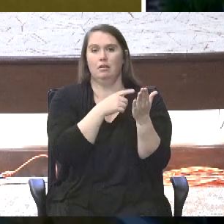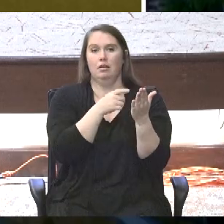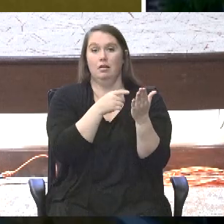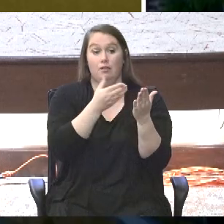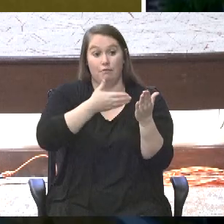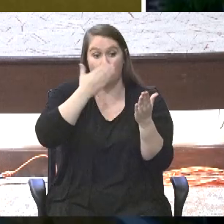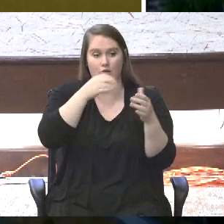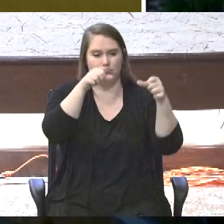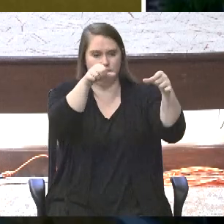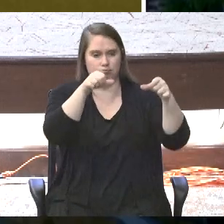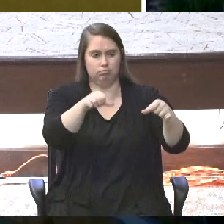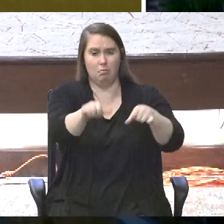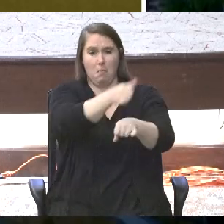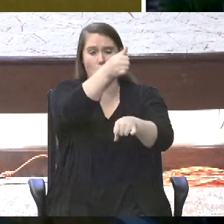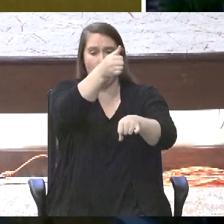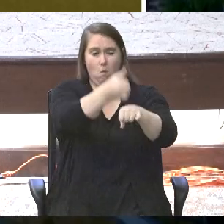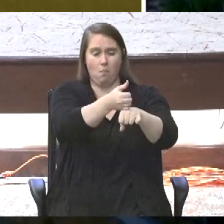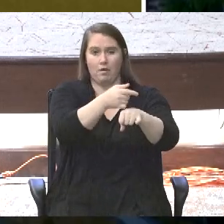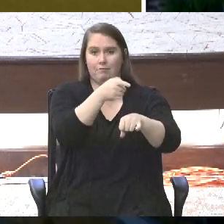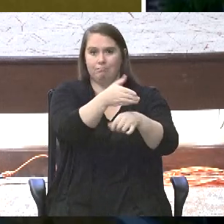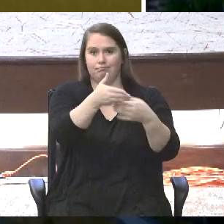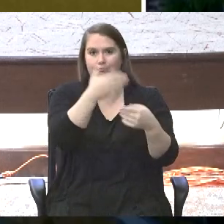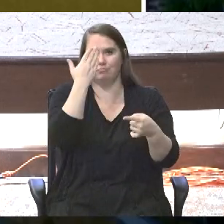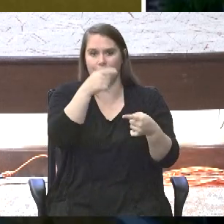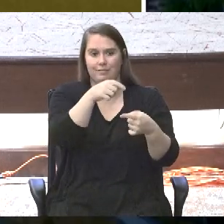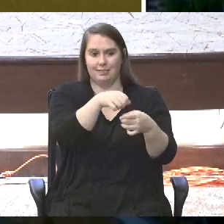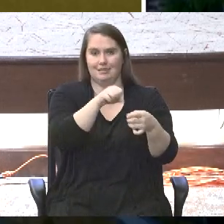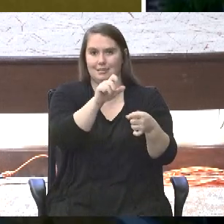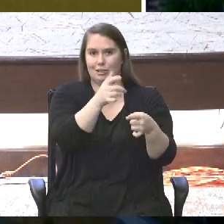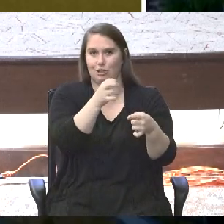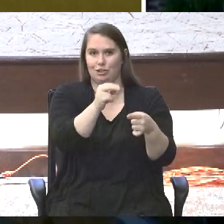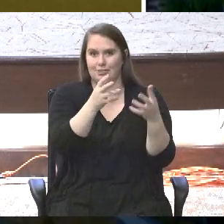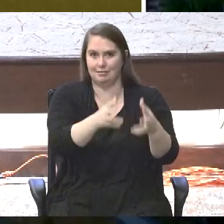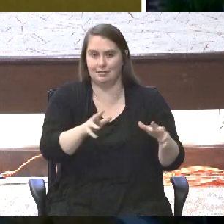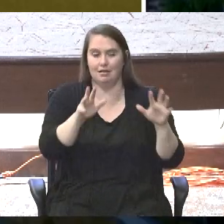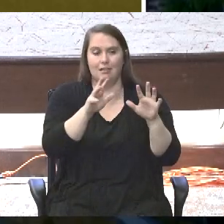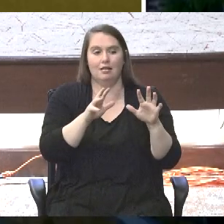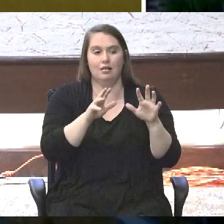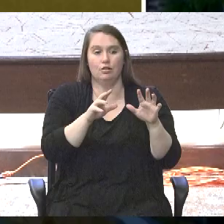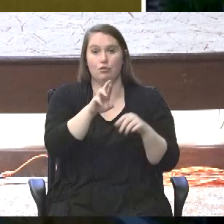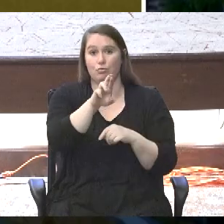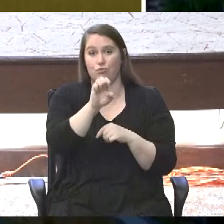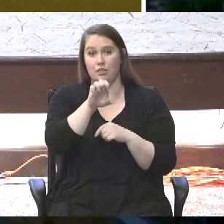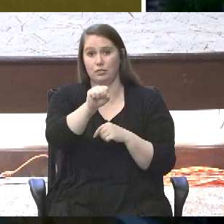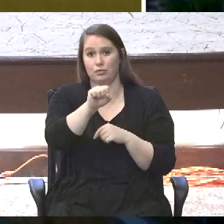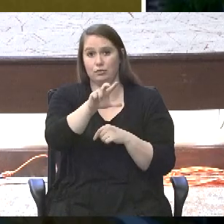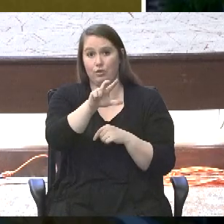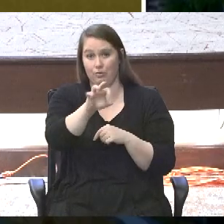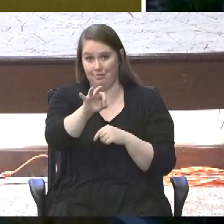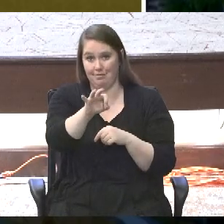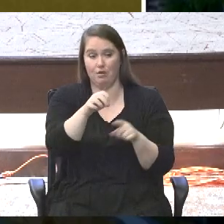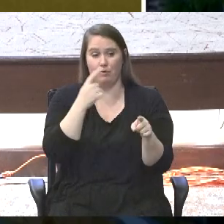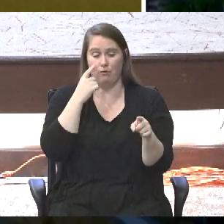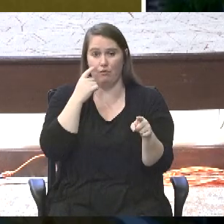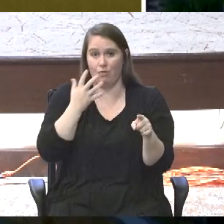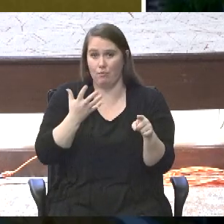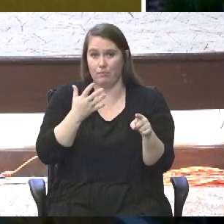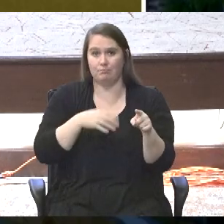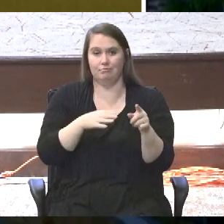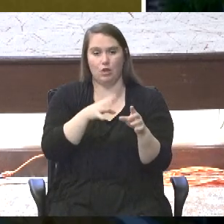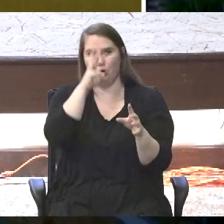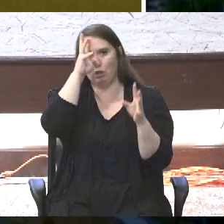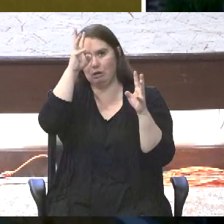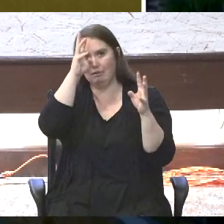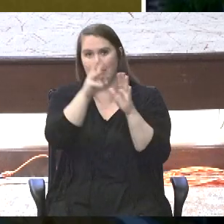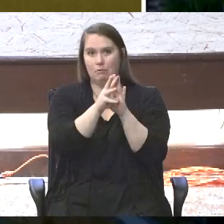front of this station. So Resolution 039 is a resolution to engage with Creative Waco to